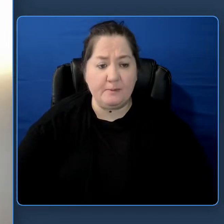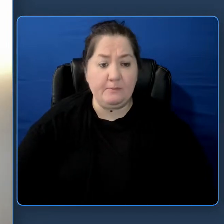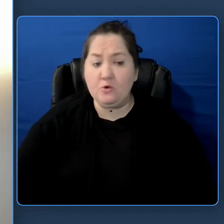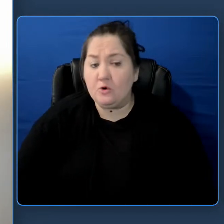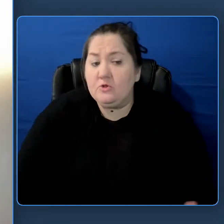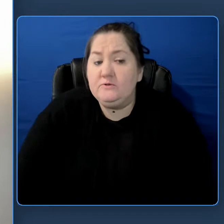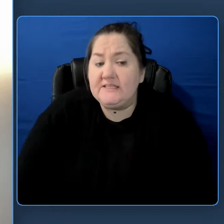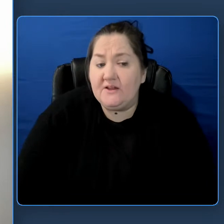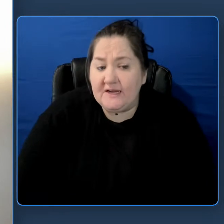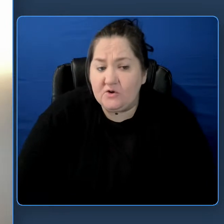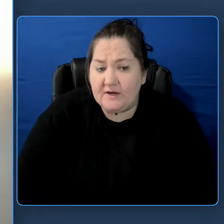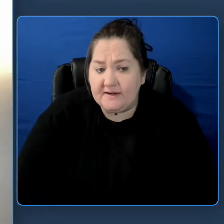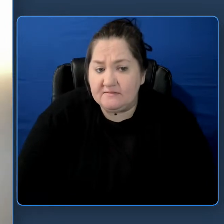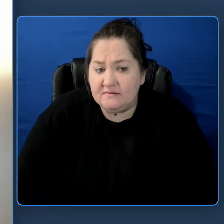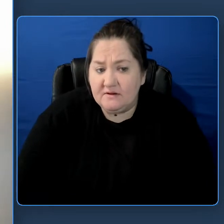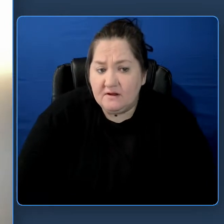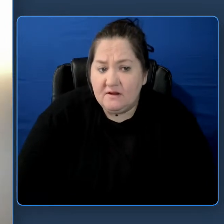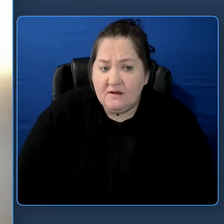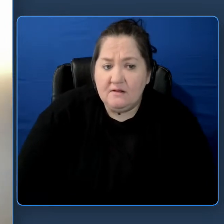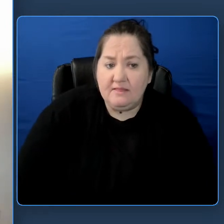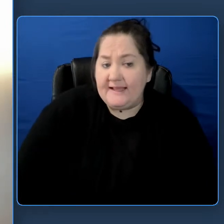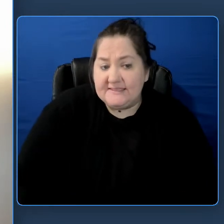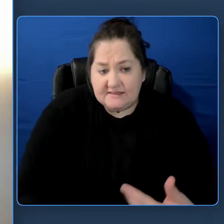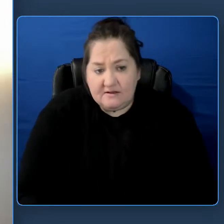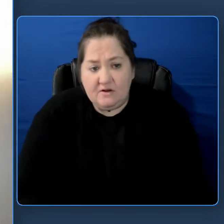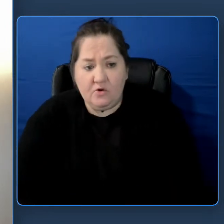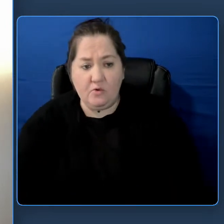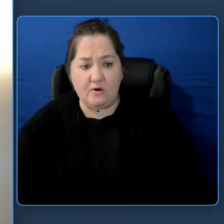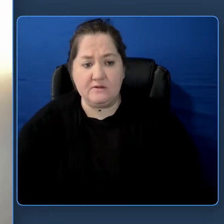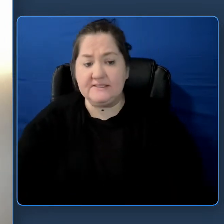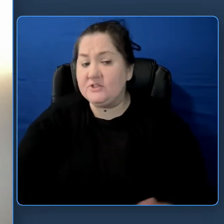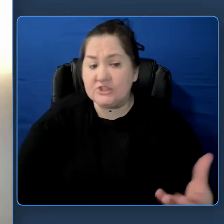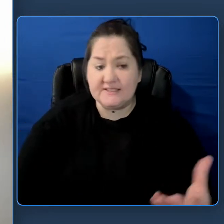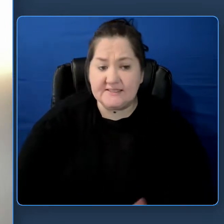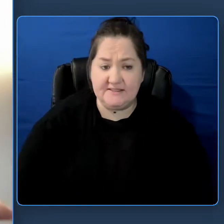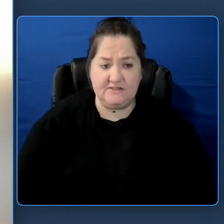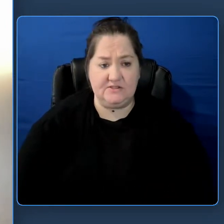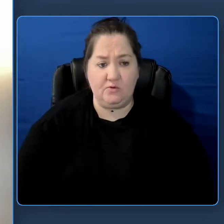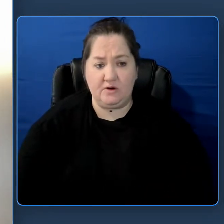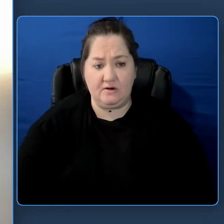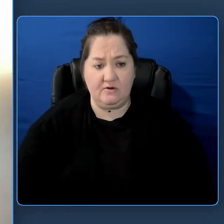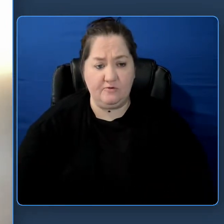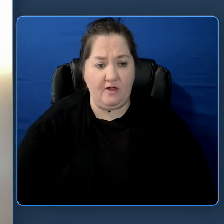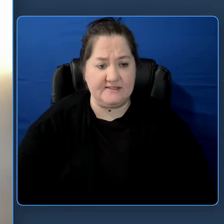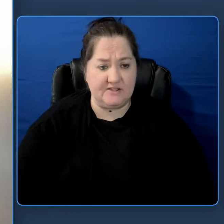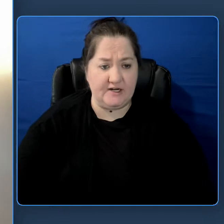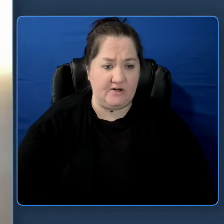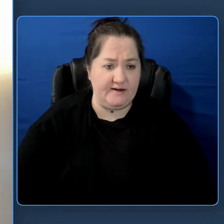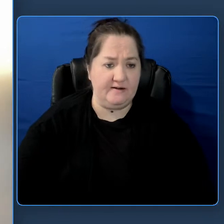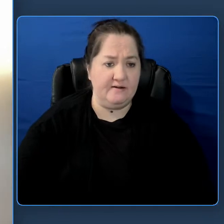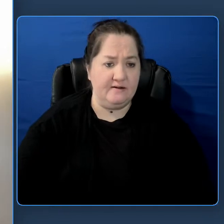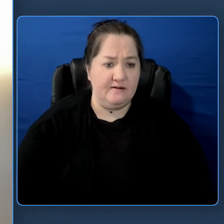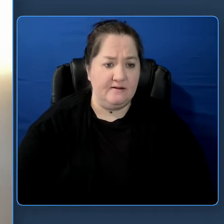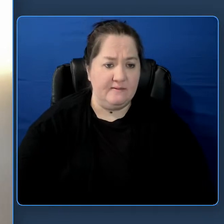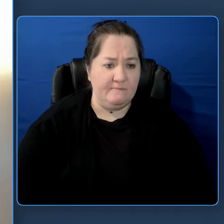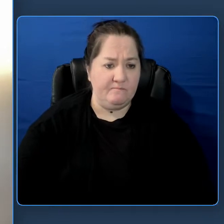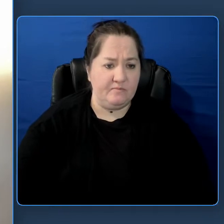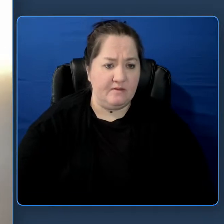only. It's for people who are losing their hearing, who are senior citizens who've lost their